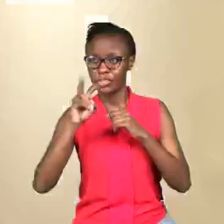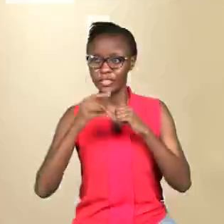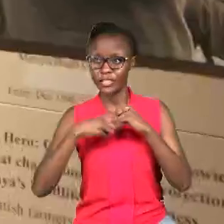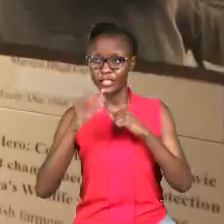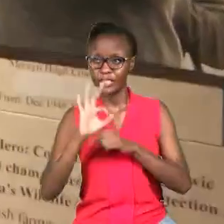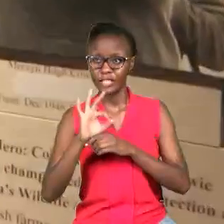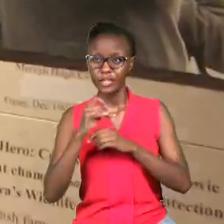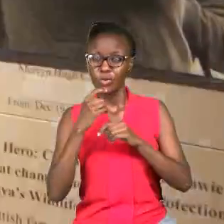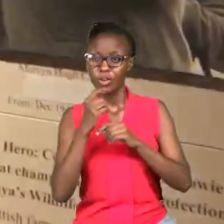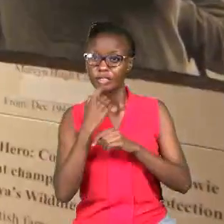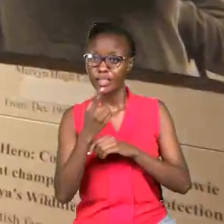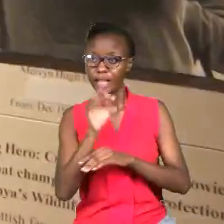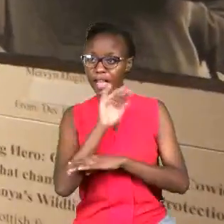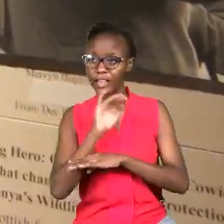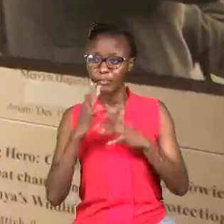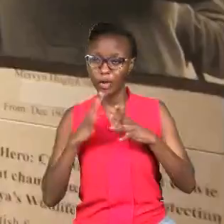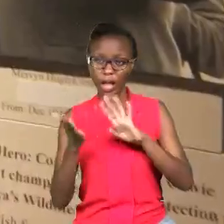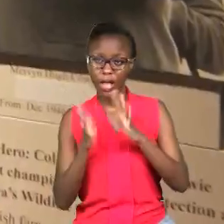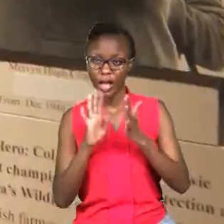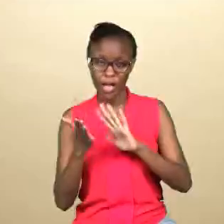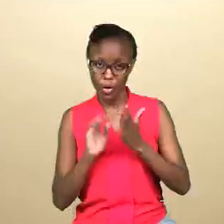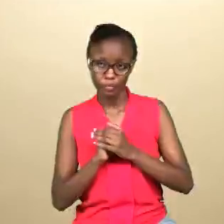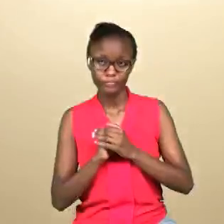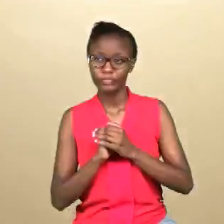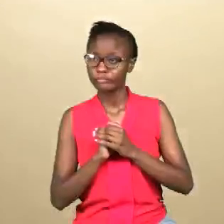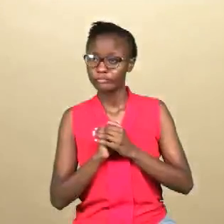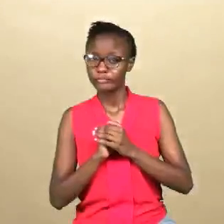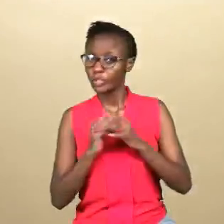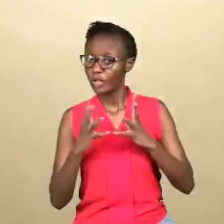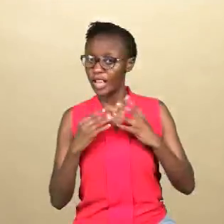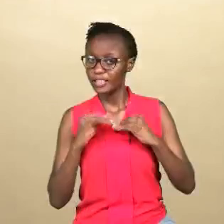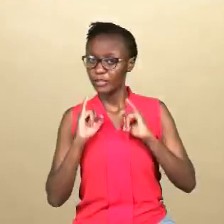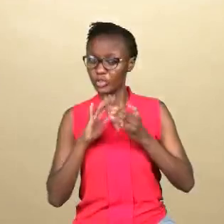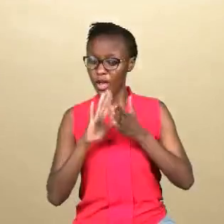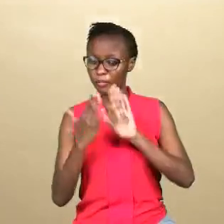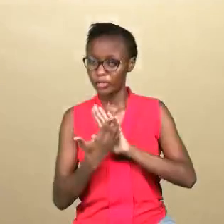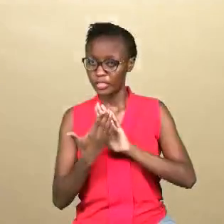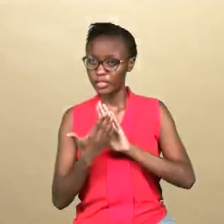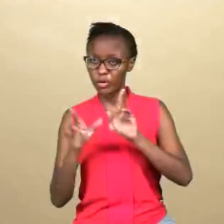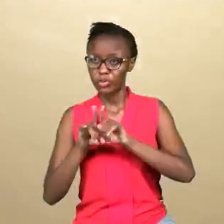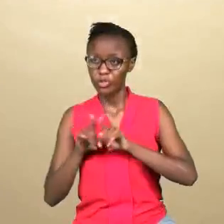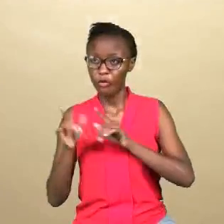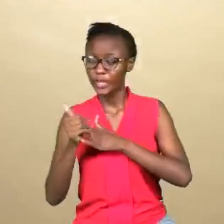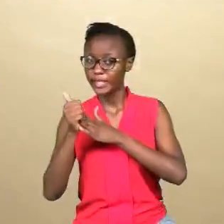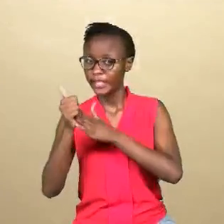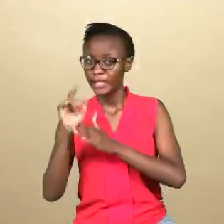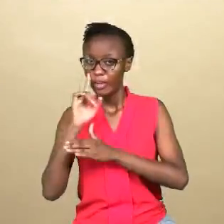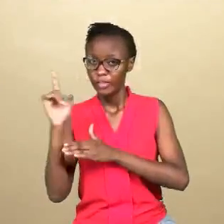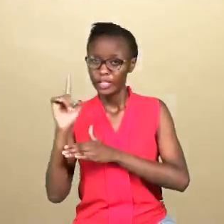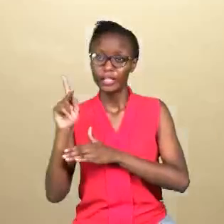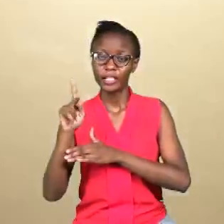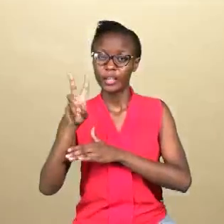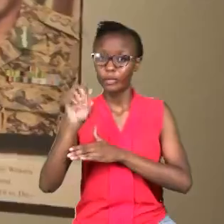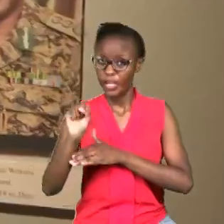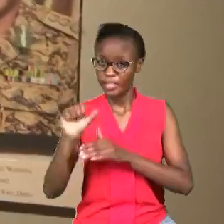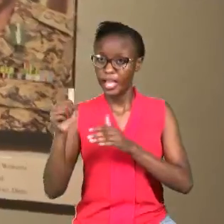conservation stakeholders led by the Ministry of Tourism and Kenya Wildlife Services KWS to innovate new models of